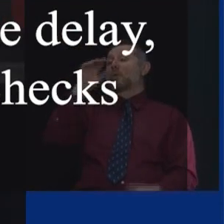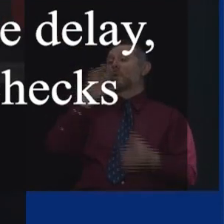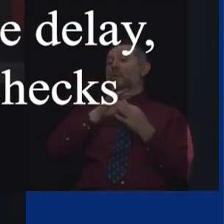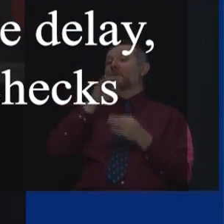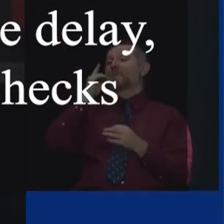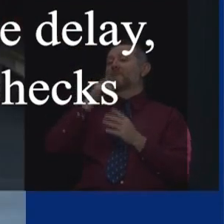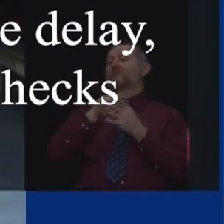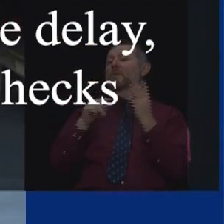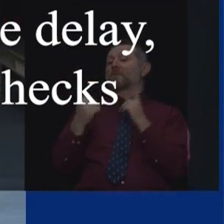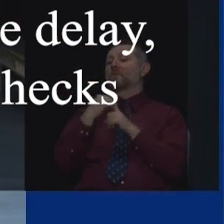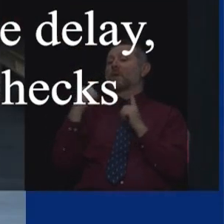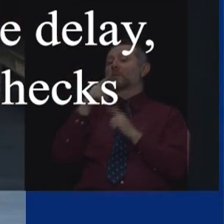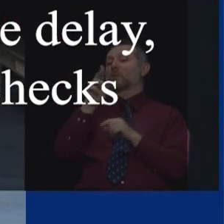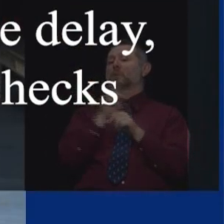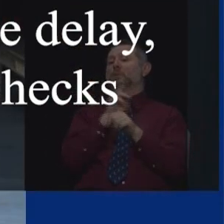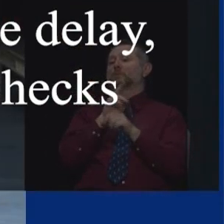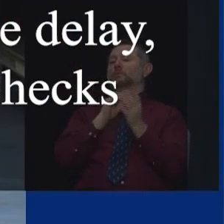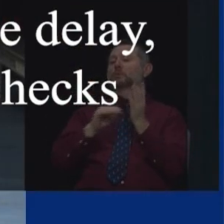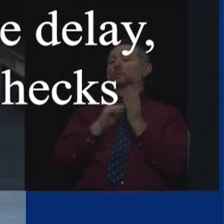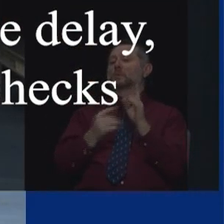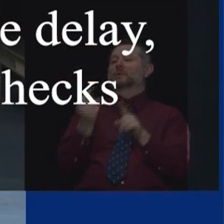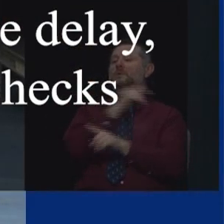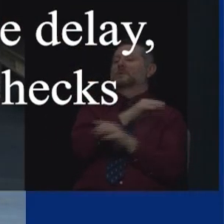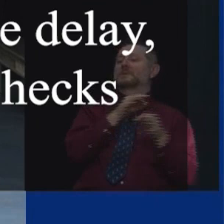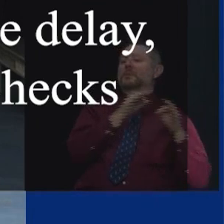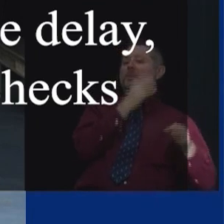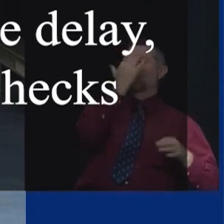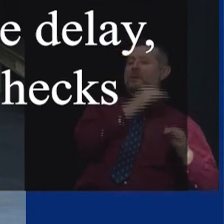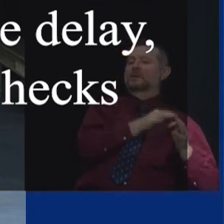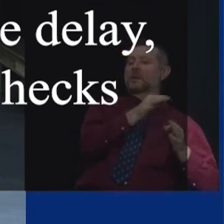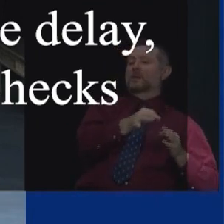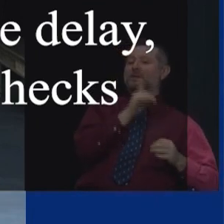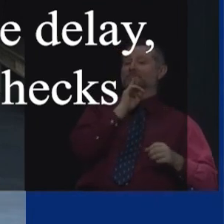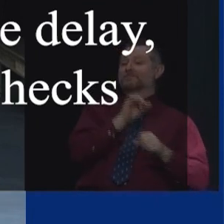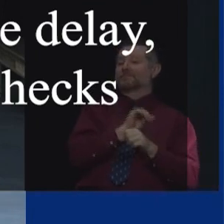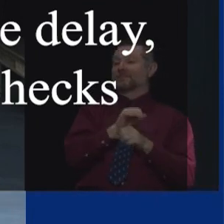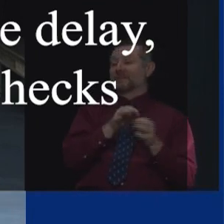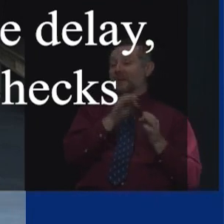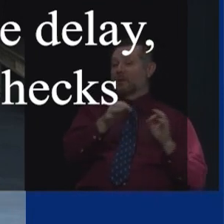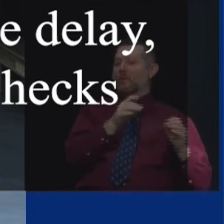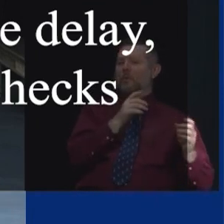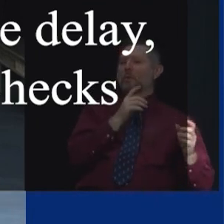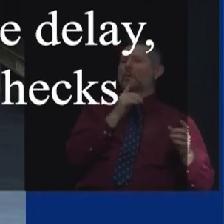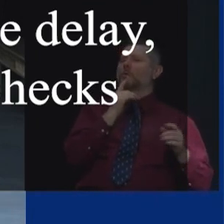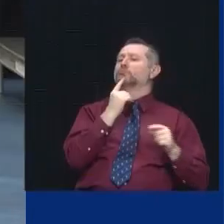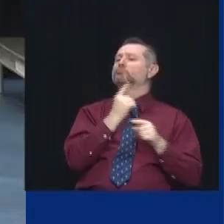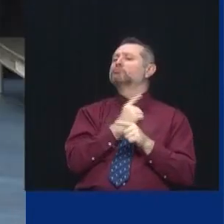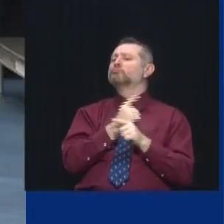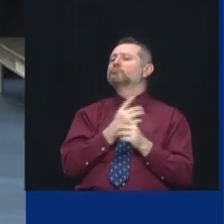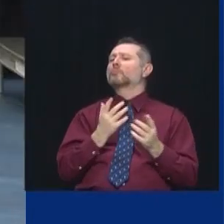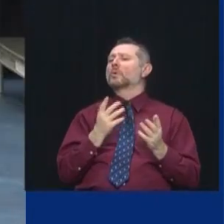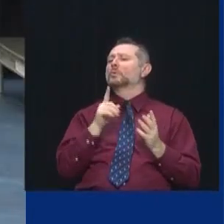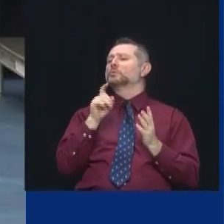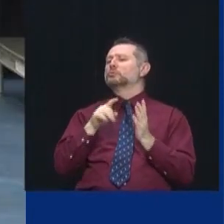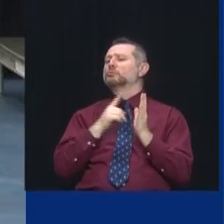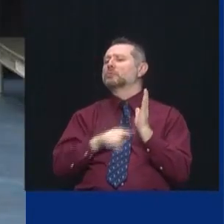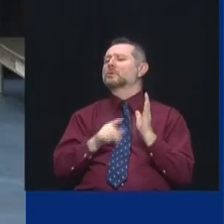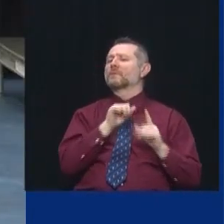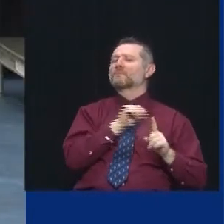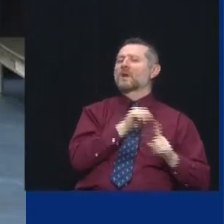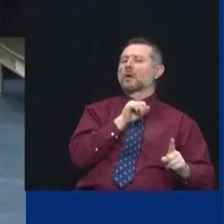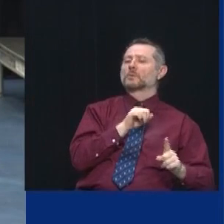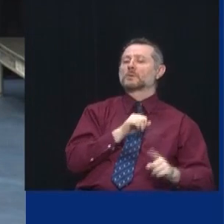that then to explain the delay. So if there was that delay for those folks, the proper checks and balances we assumed were being made. No. You can't have it